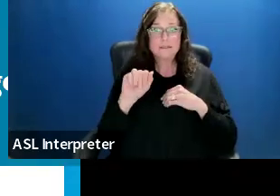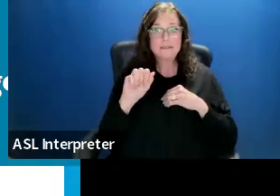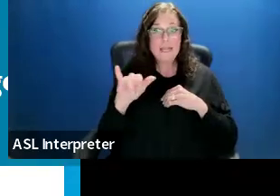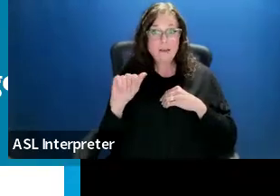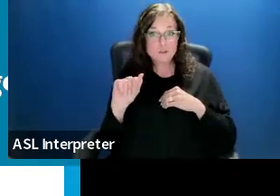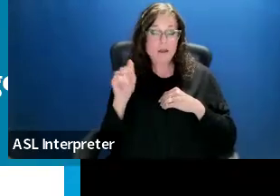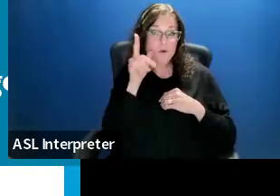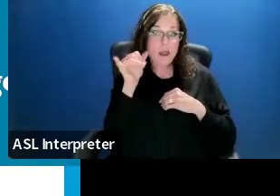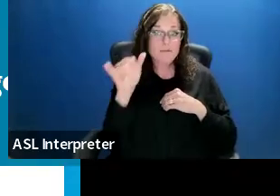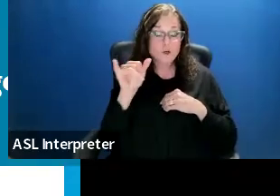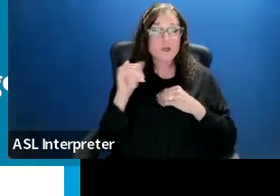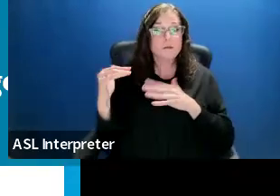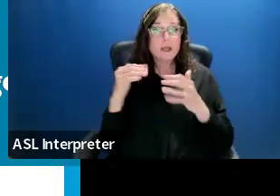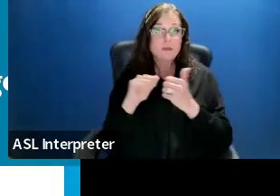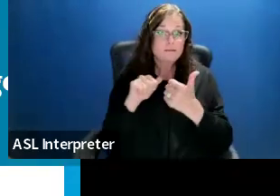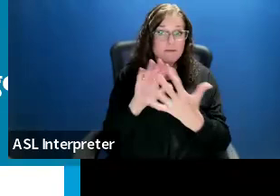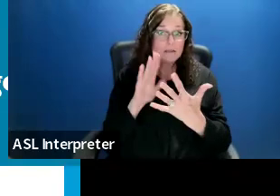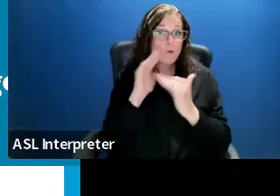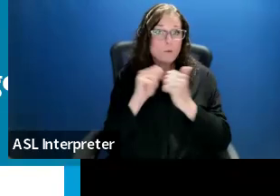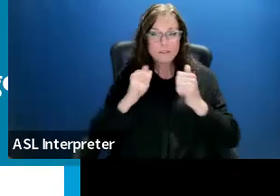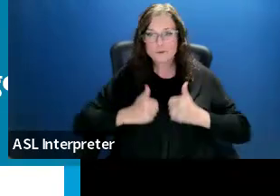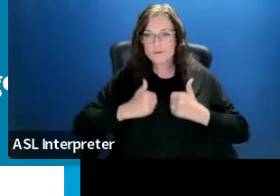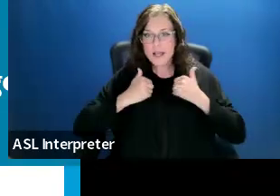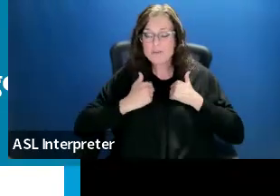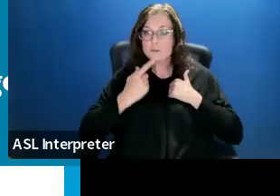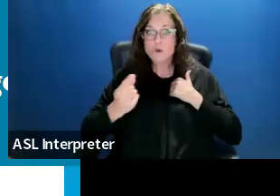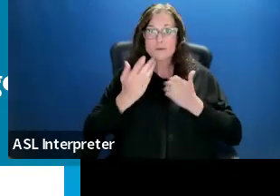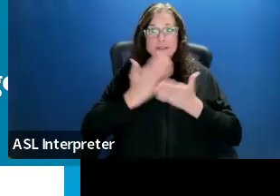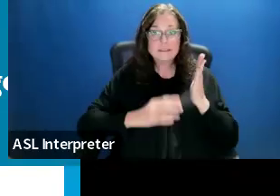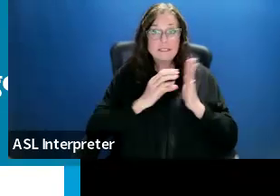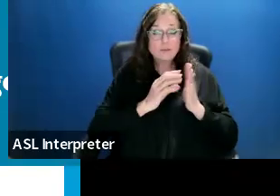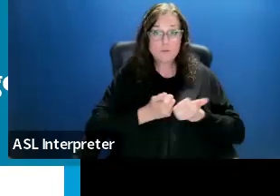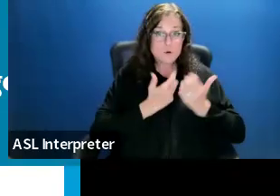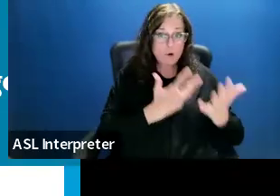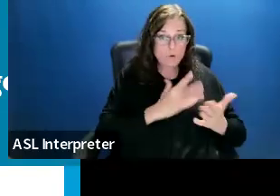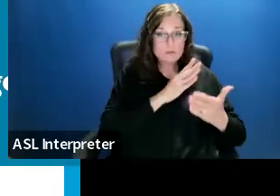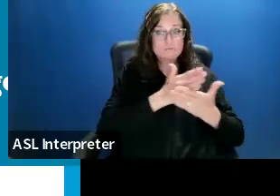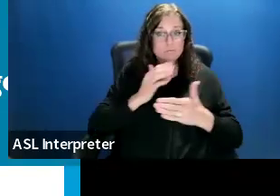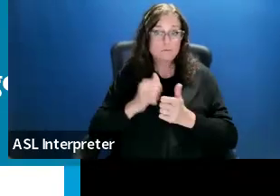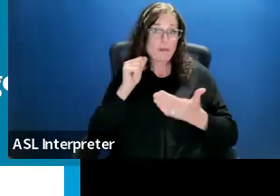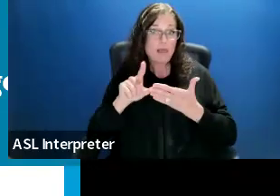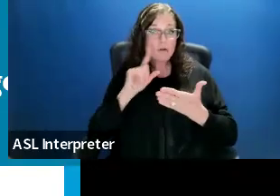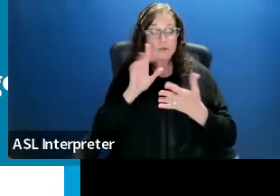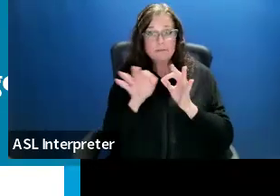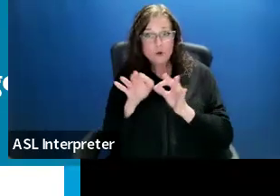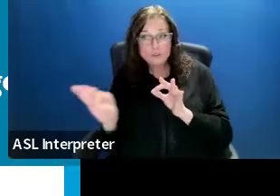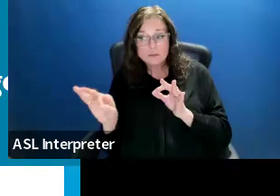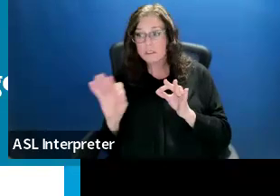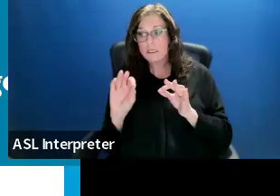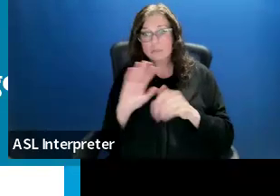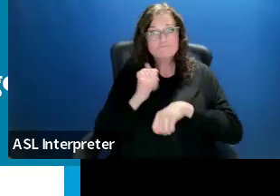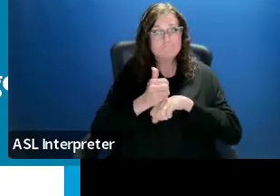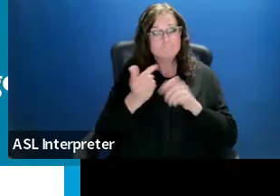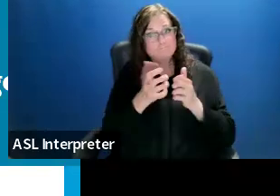about the battles we face and the hope that survives. Told through sections of prose interspersed with letters and verse, this standalone